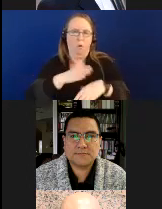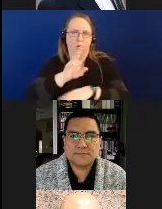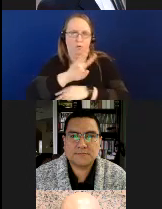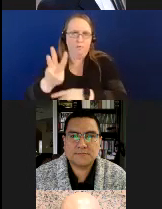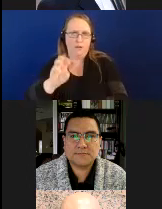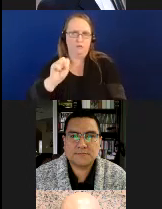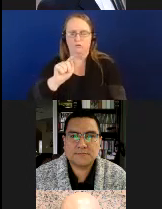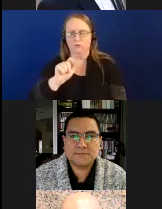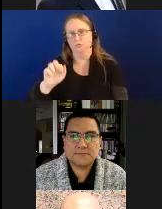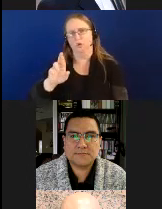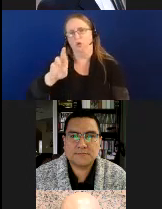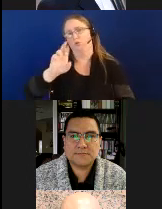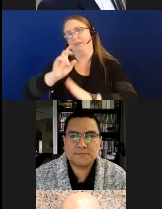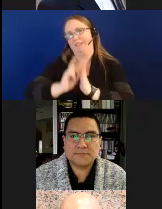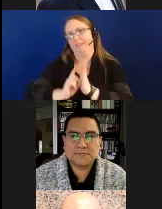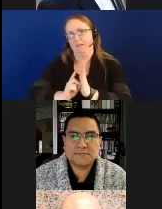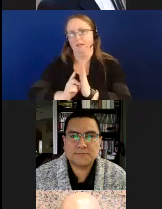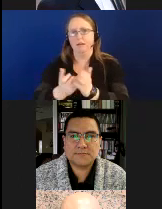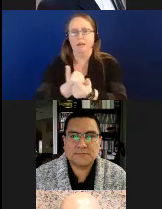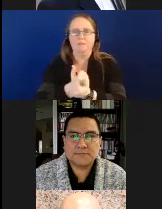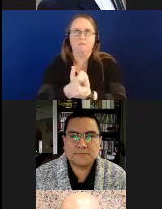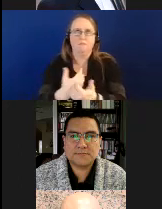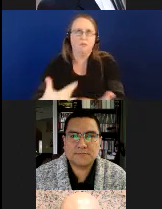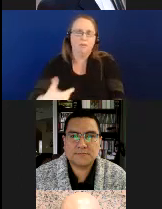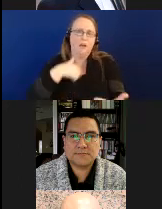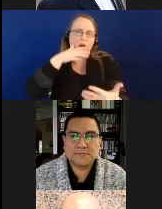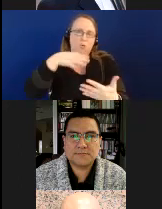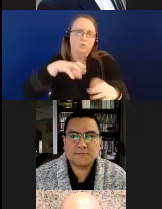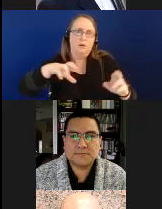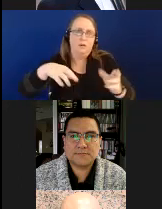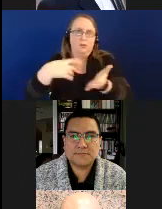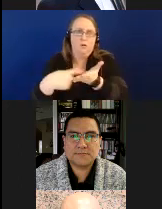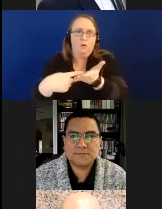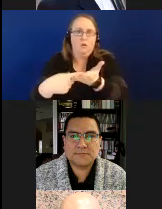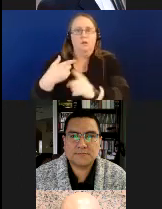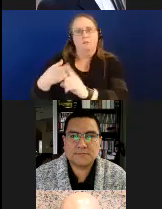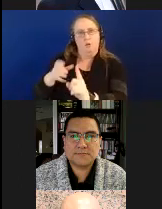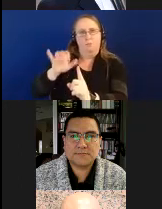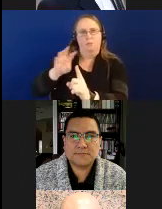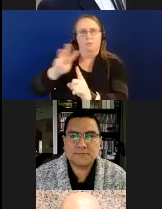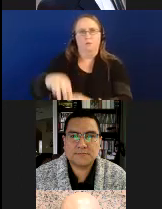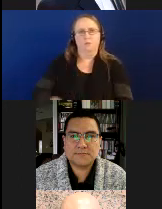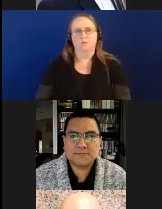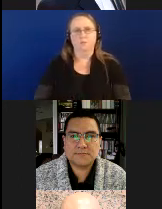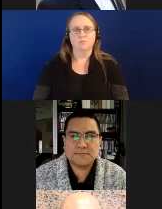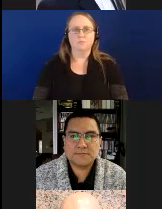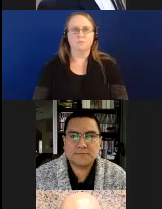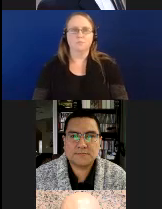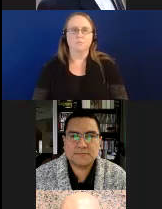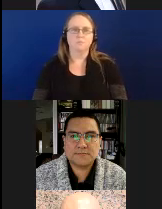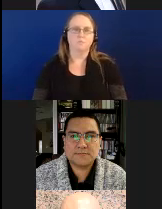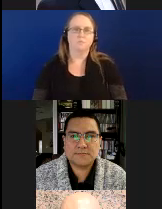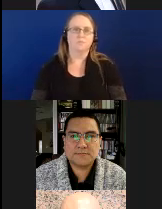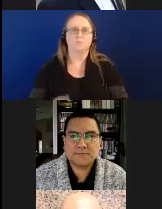redesign website, and everything I'm about to go through is linked from the STAAR redesign webpage. So resources